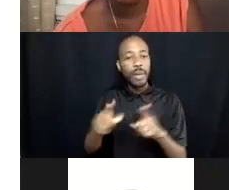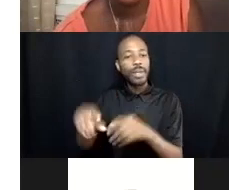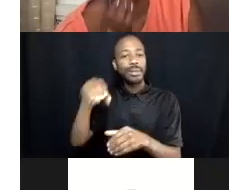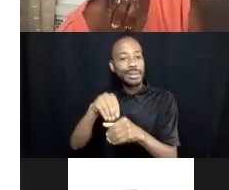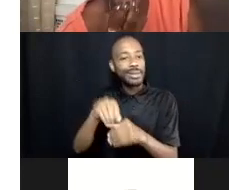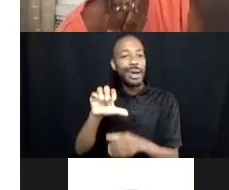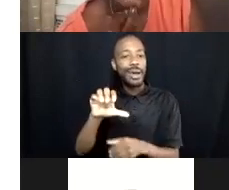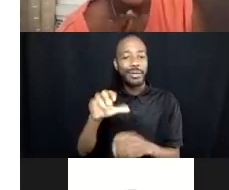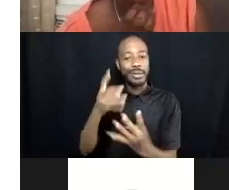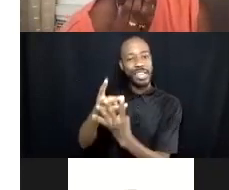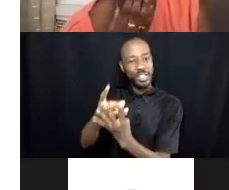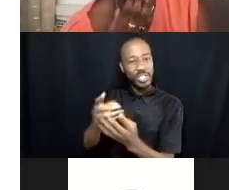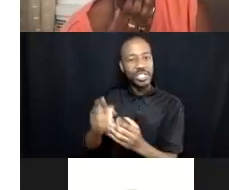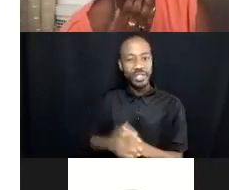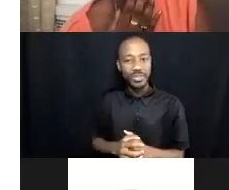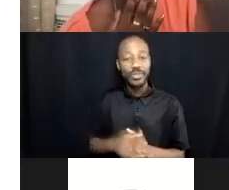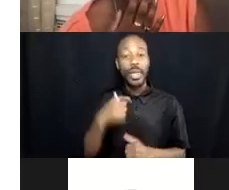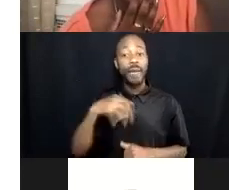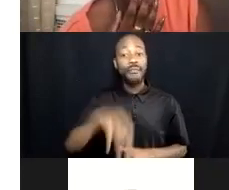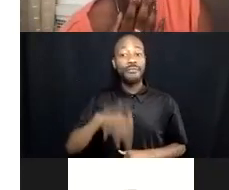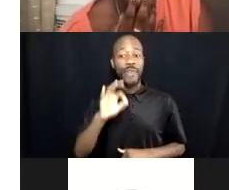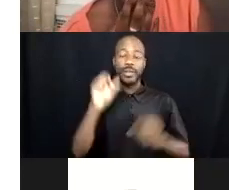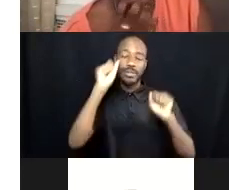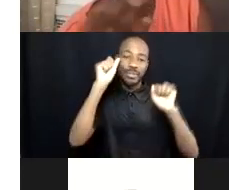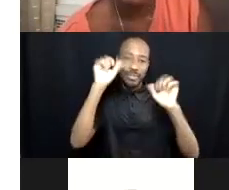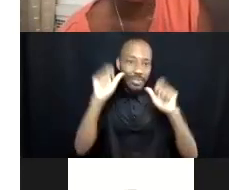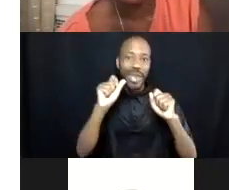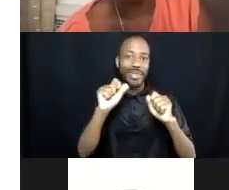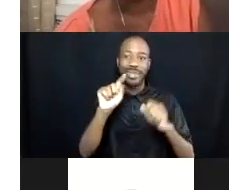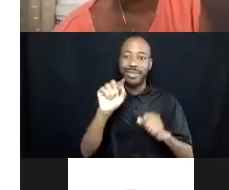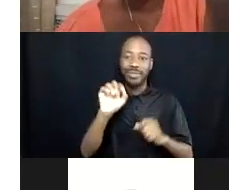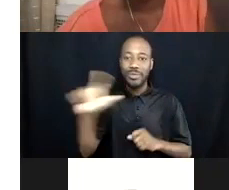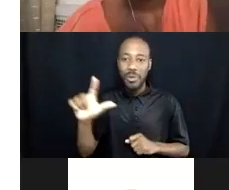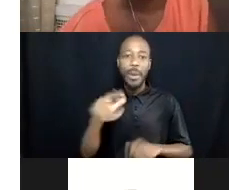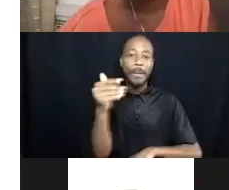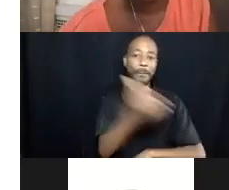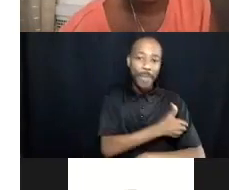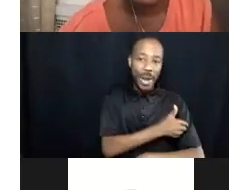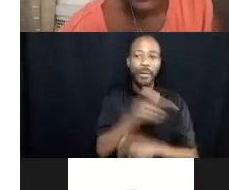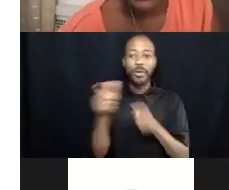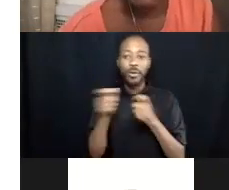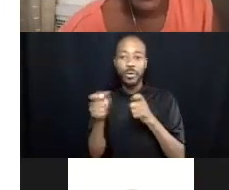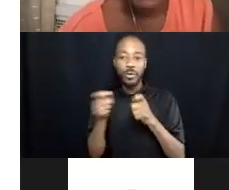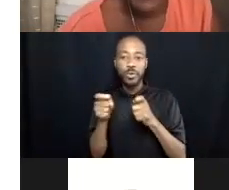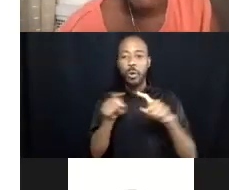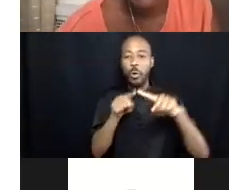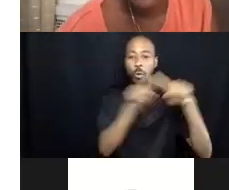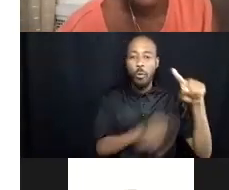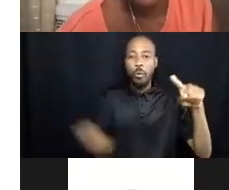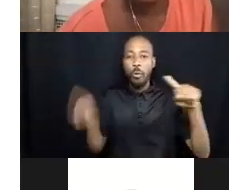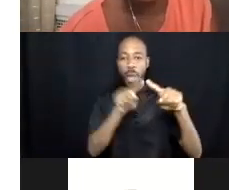really amazing tool, this power and control wheel. And I also am thinking about how this tool might